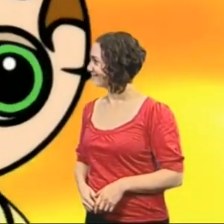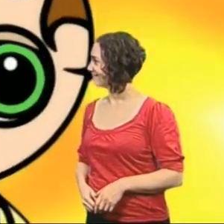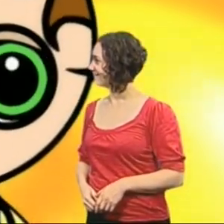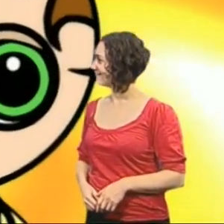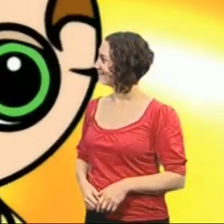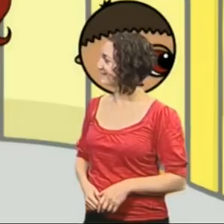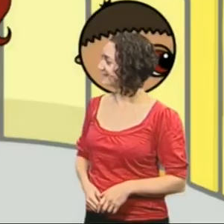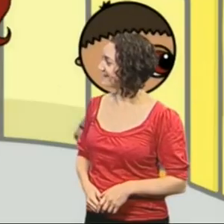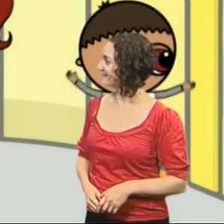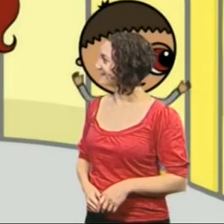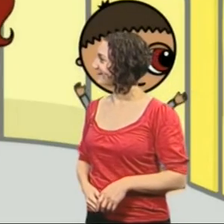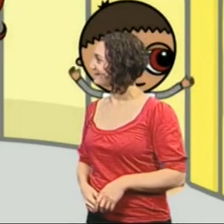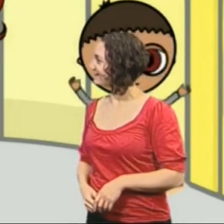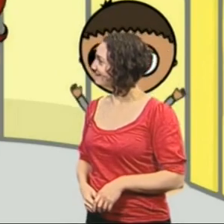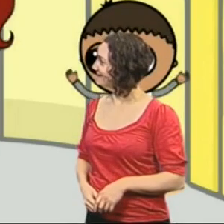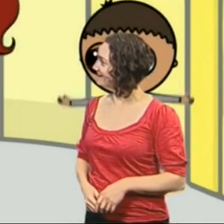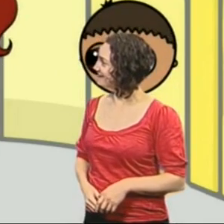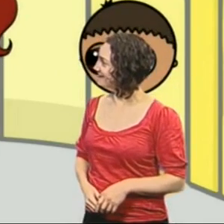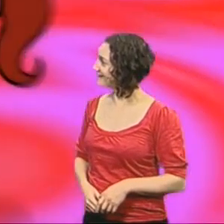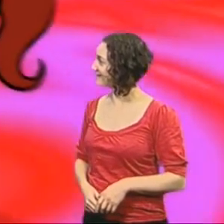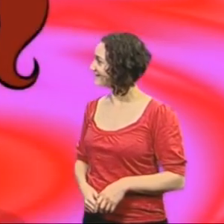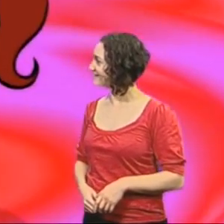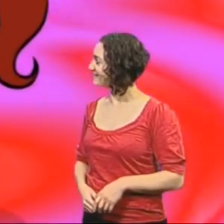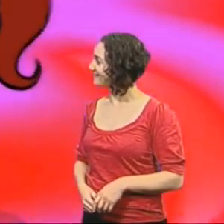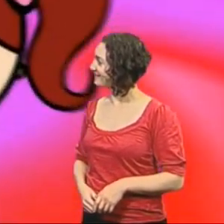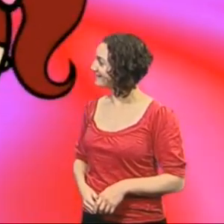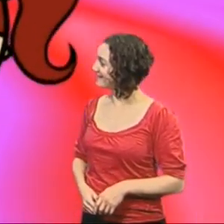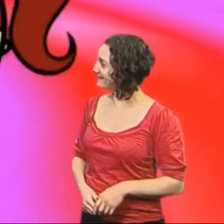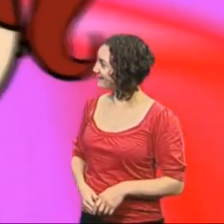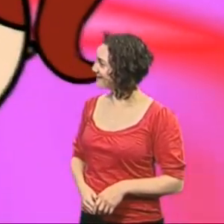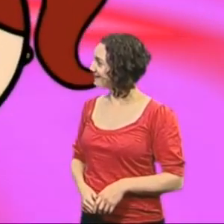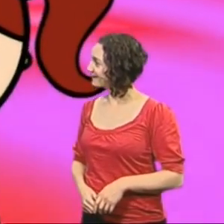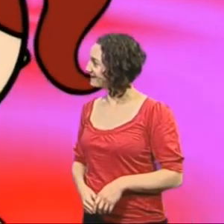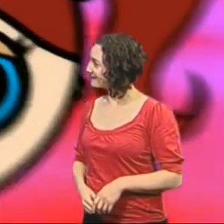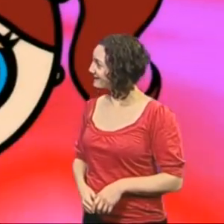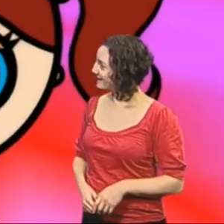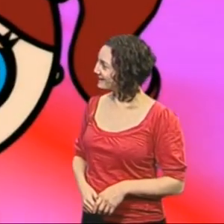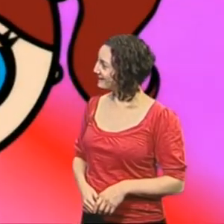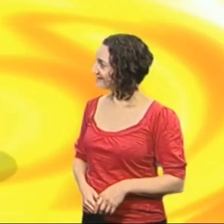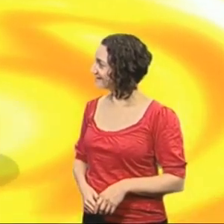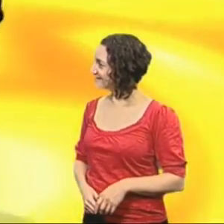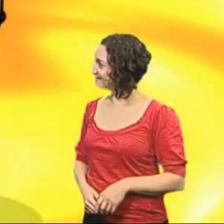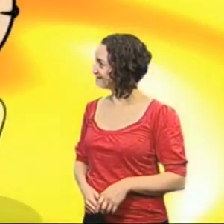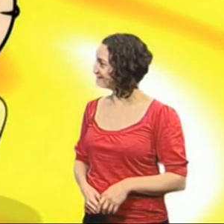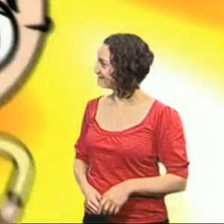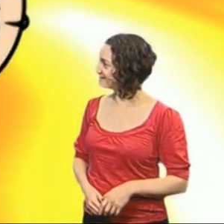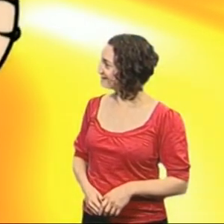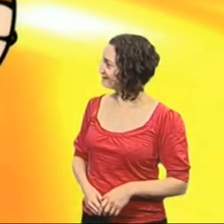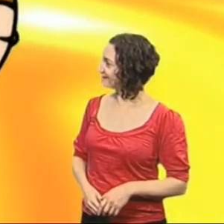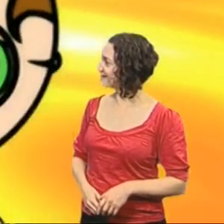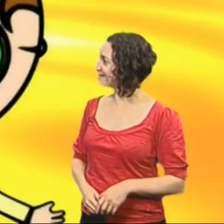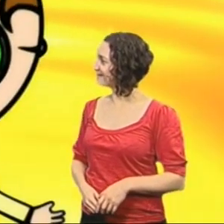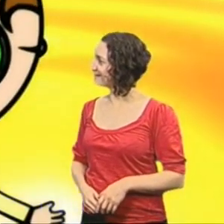Wraith. We'll keep you safe. Ellie, Ellie, Ellie, Ellie, Wraith,